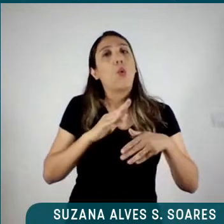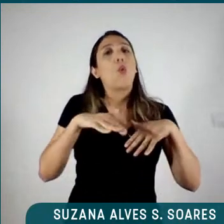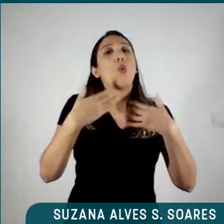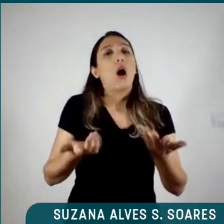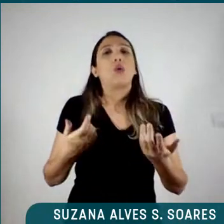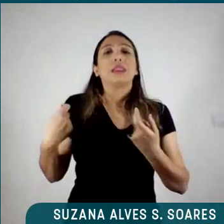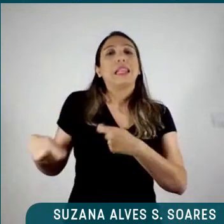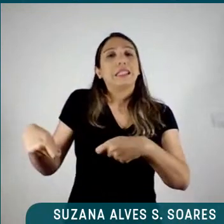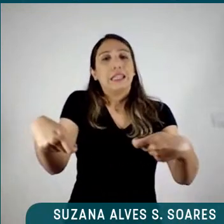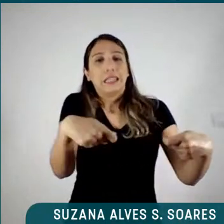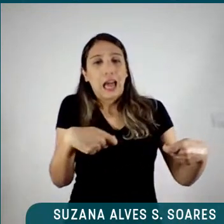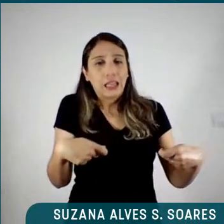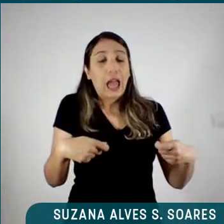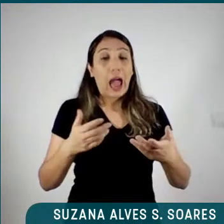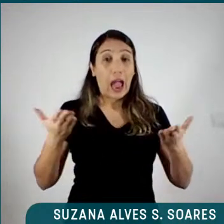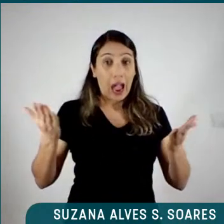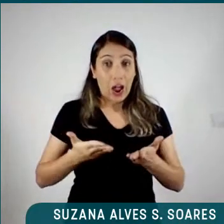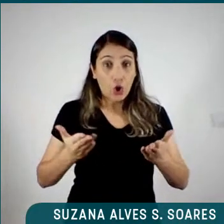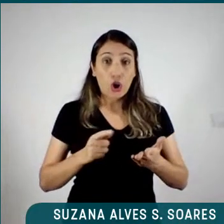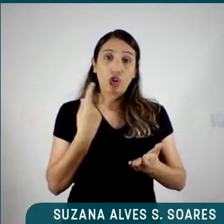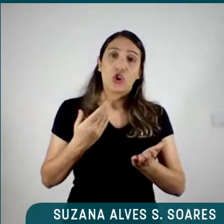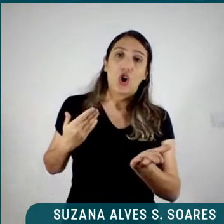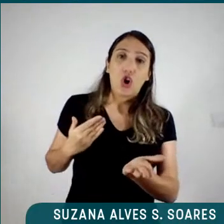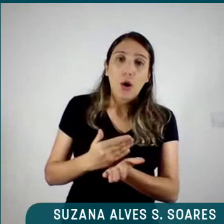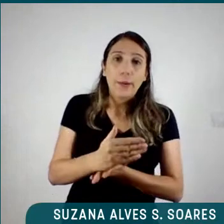trans population